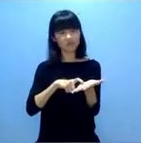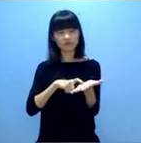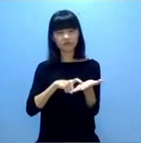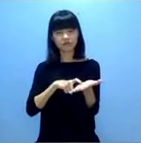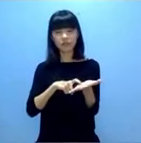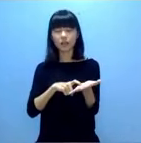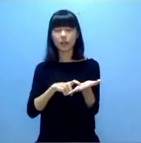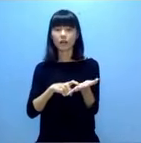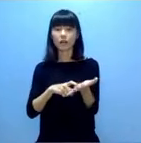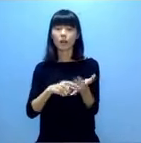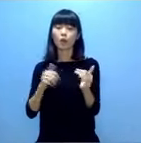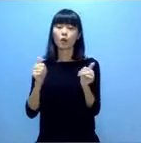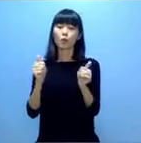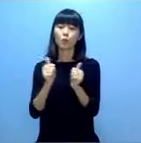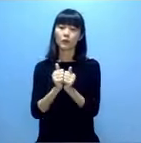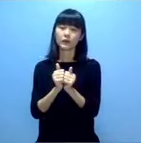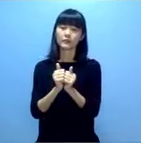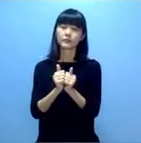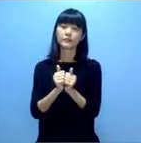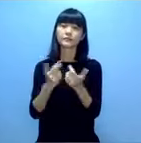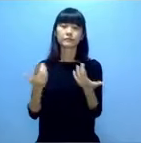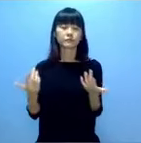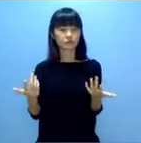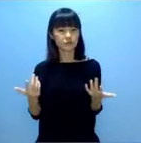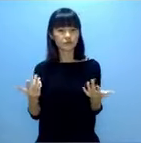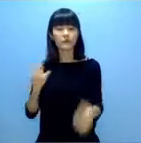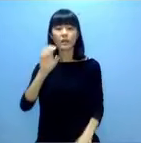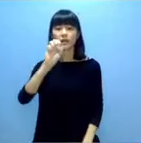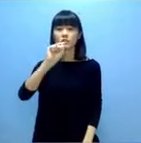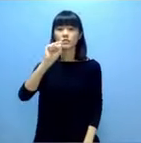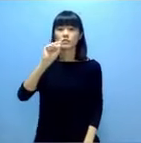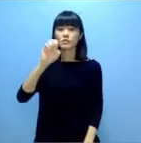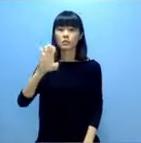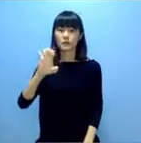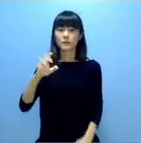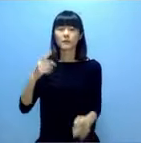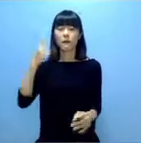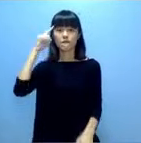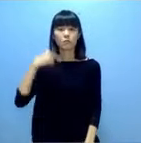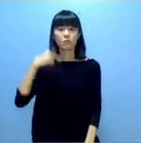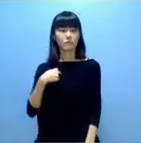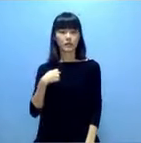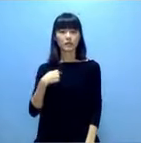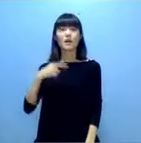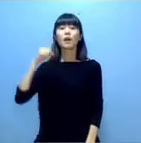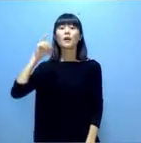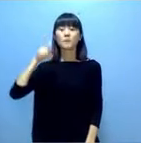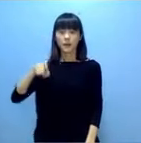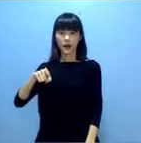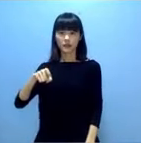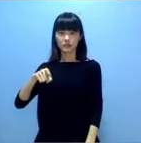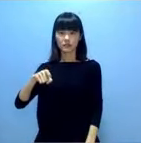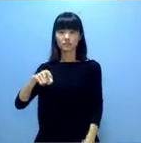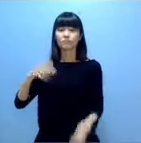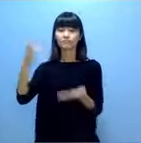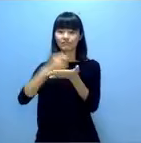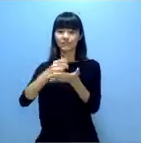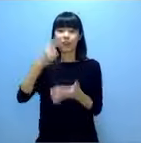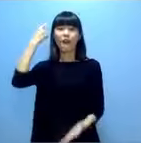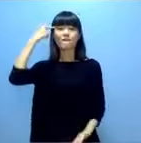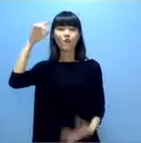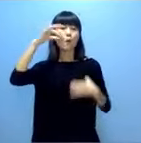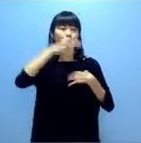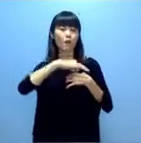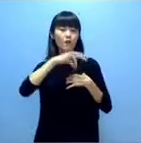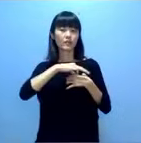that social enterprises, to me, first and foremost, have to be for profit. So I think it's a bit of a